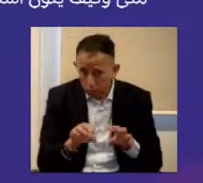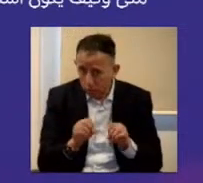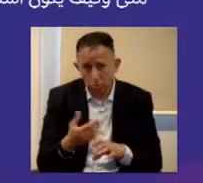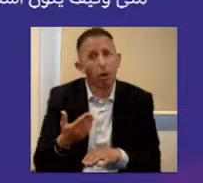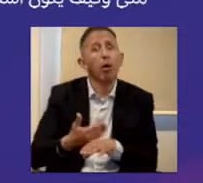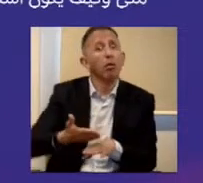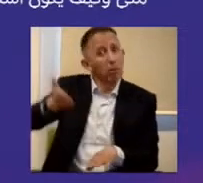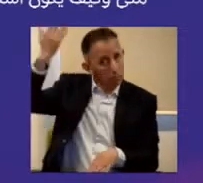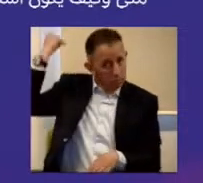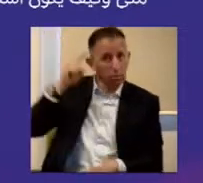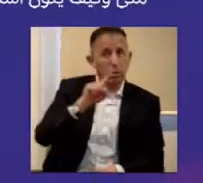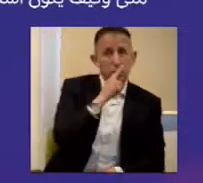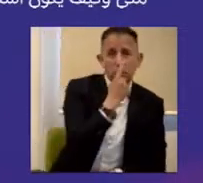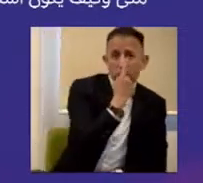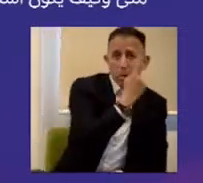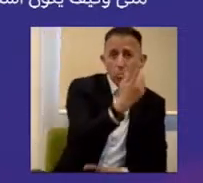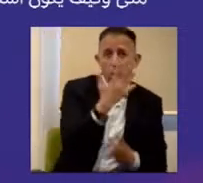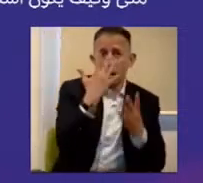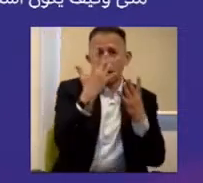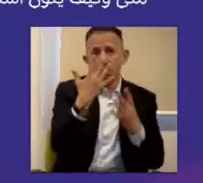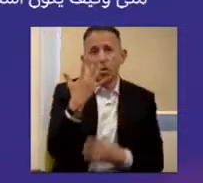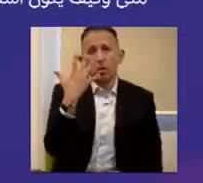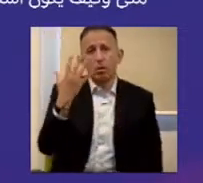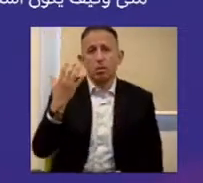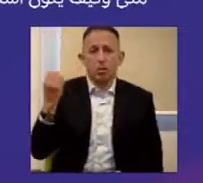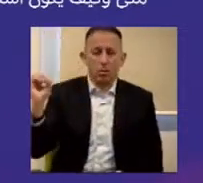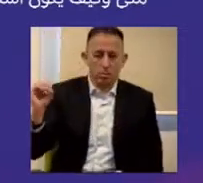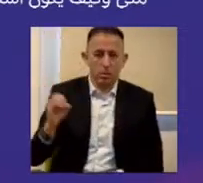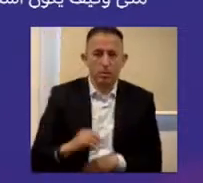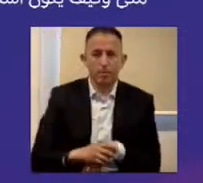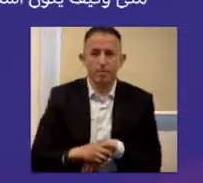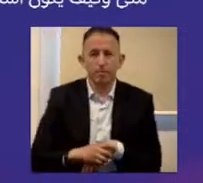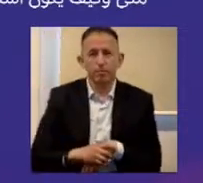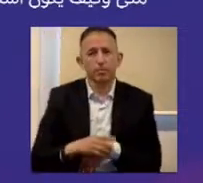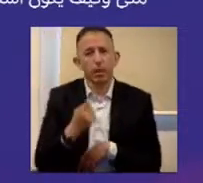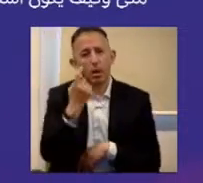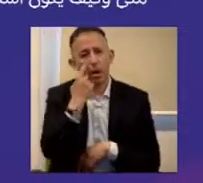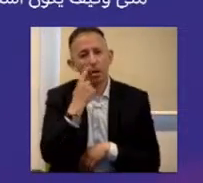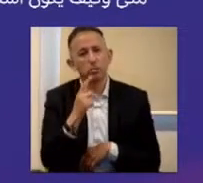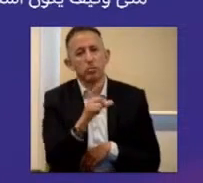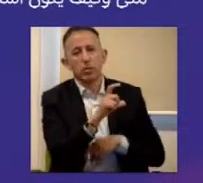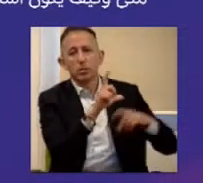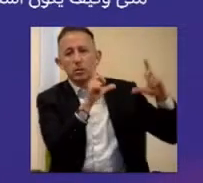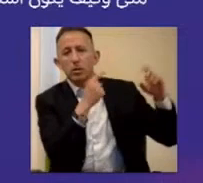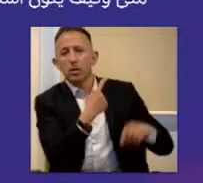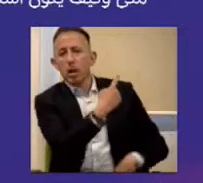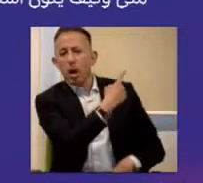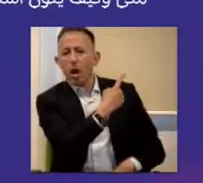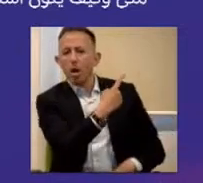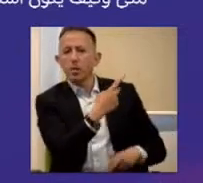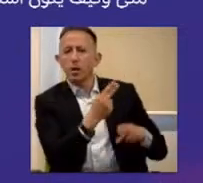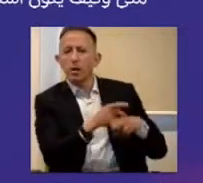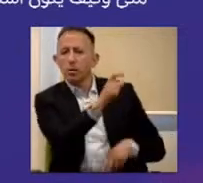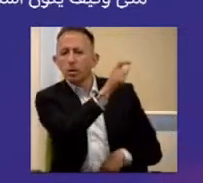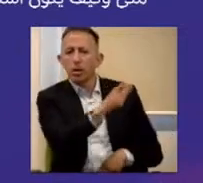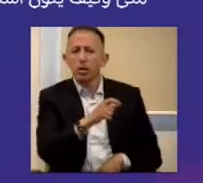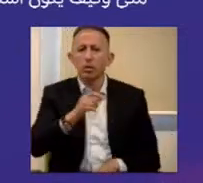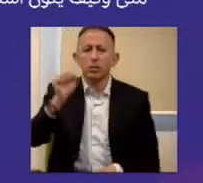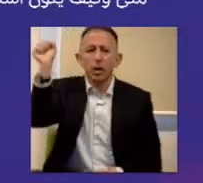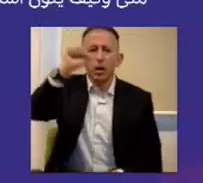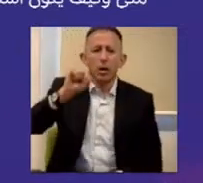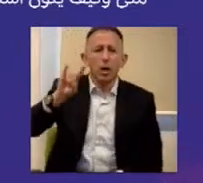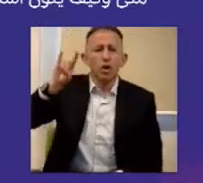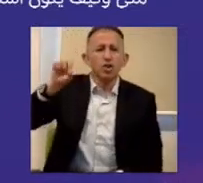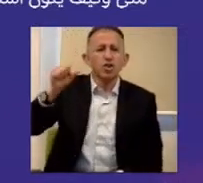of information theory and entropy. And in this paper, Shannon says, anyone speaking a language possesses an